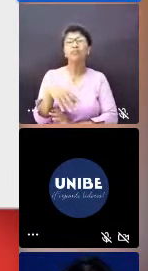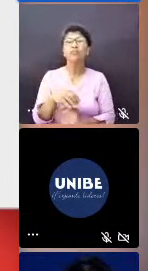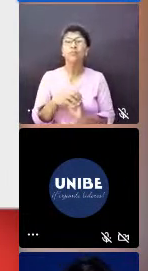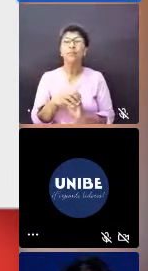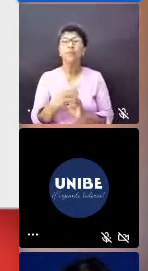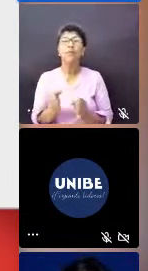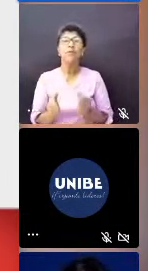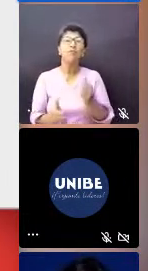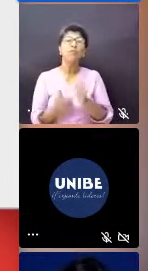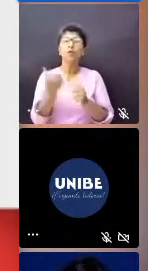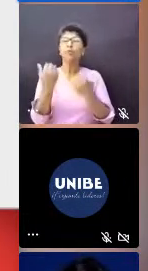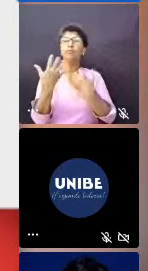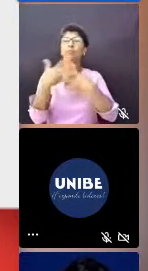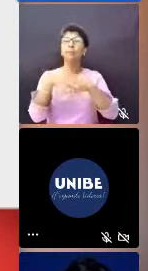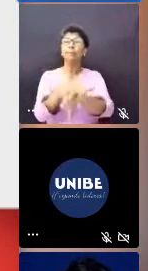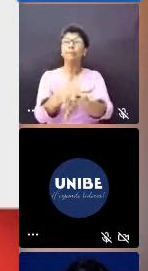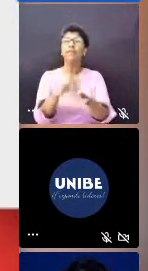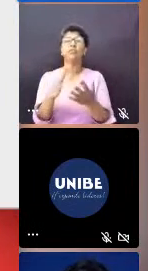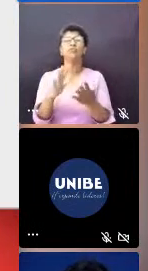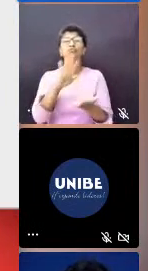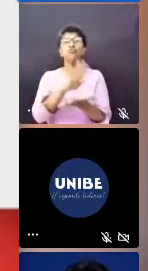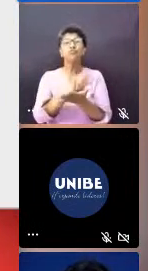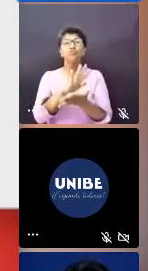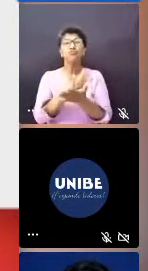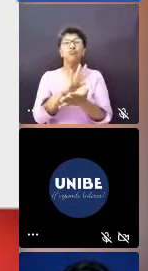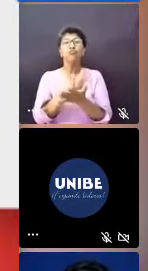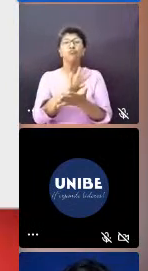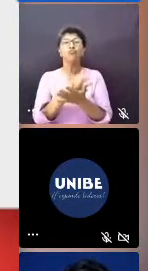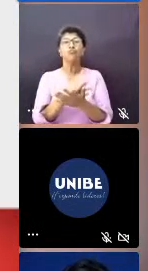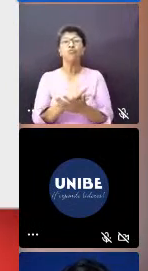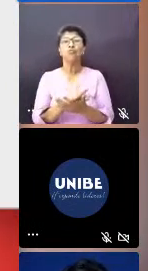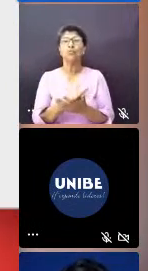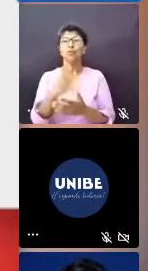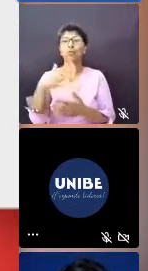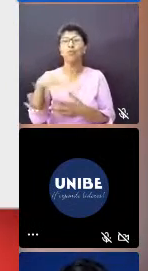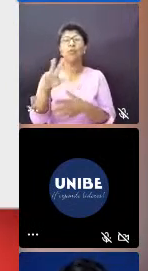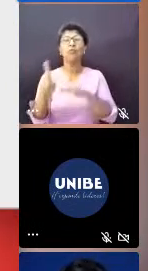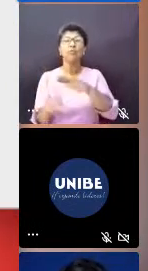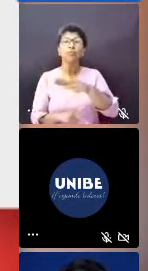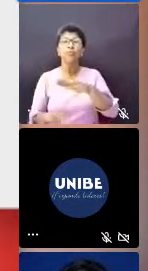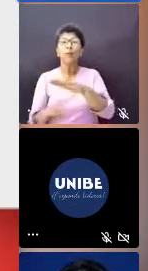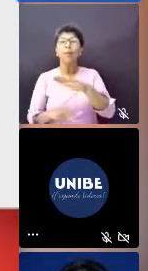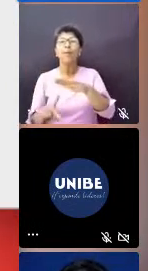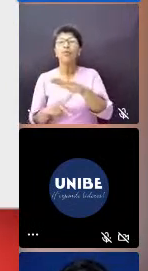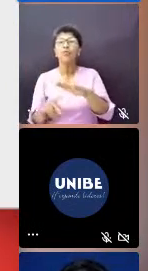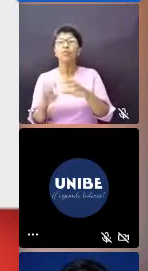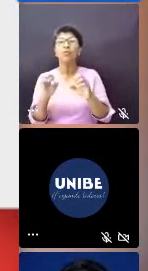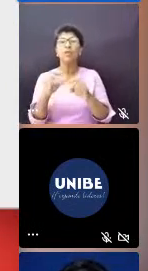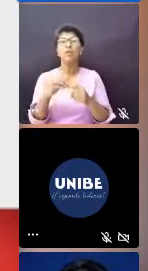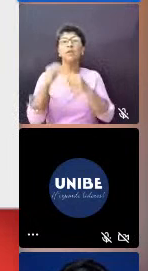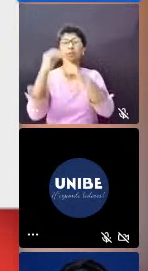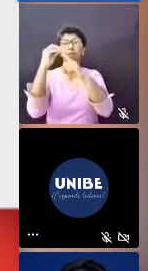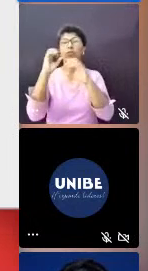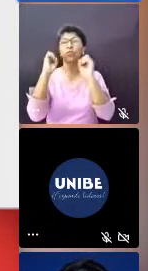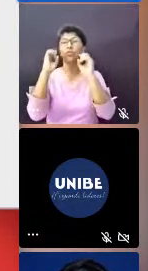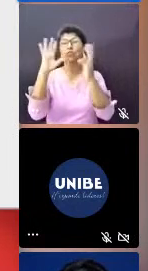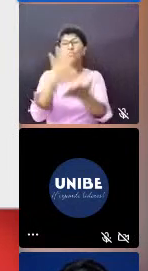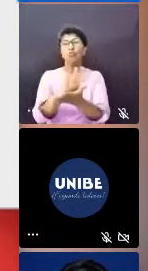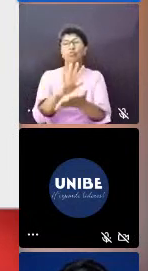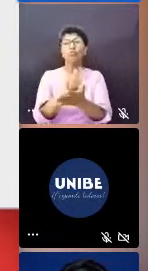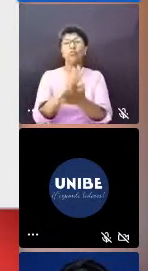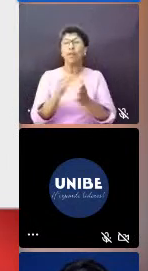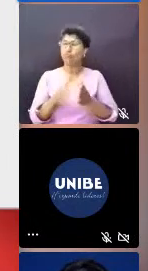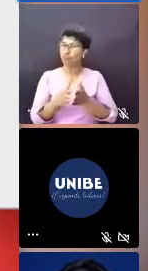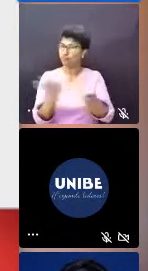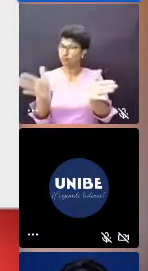from mainstream public schools, from primary schools, special schools, integration schools, and general